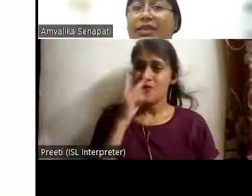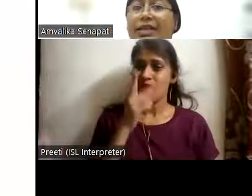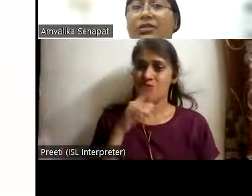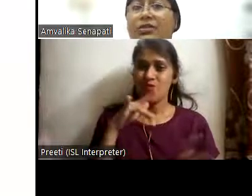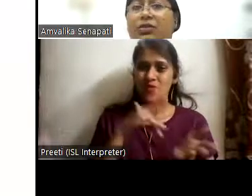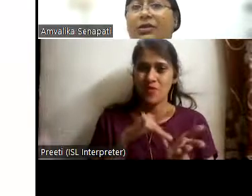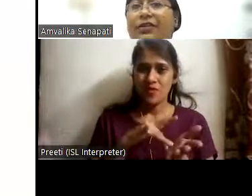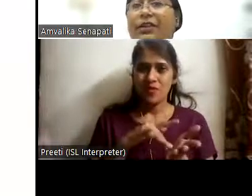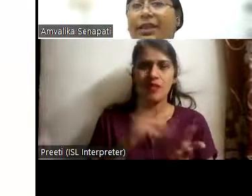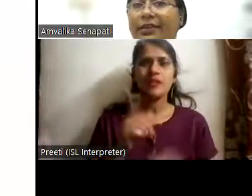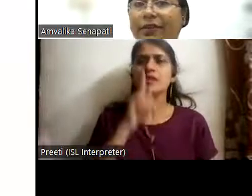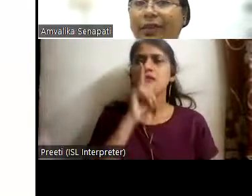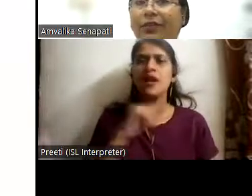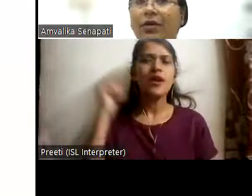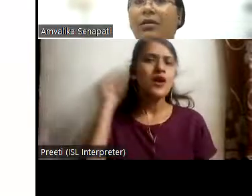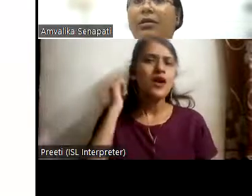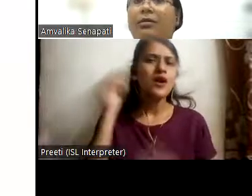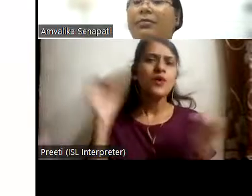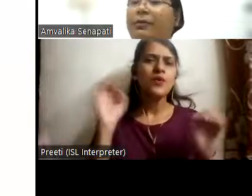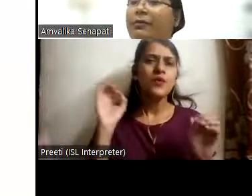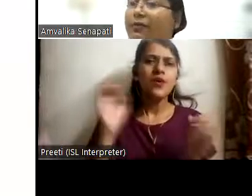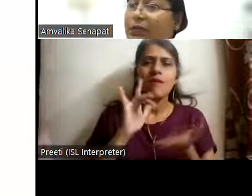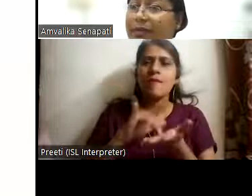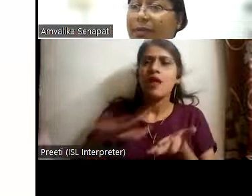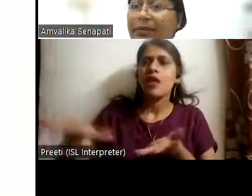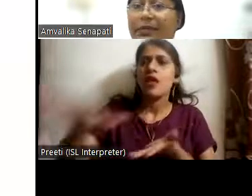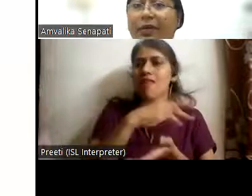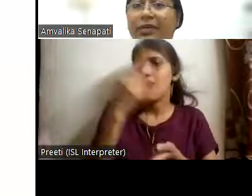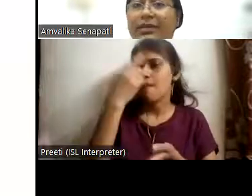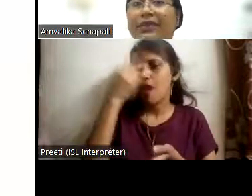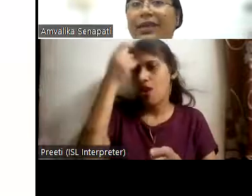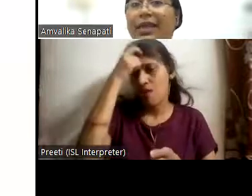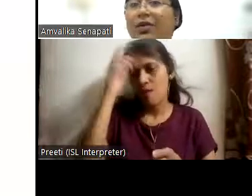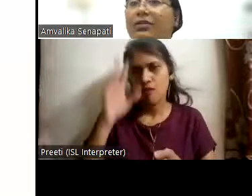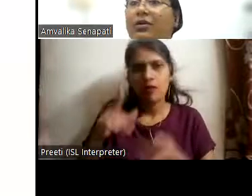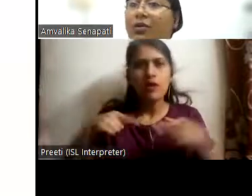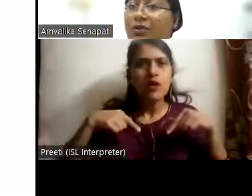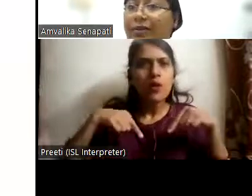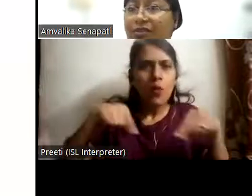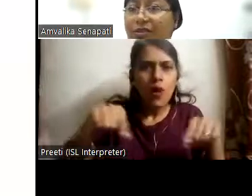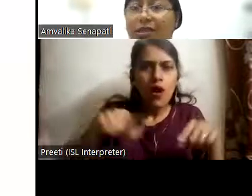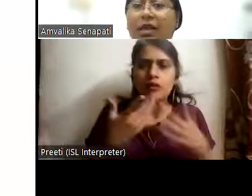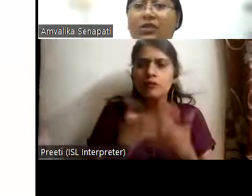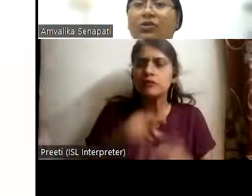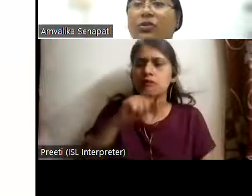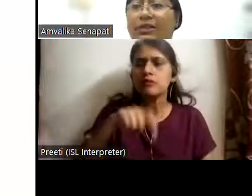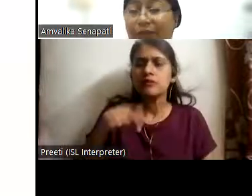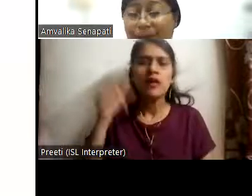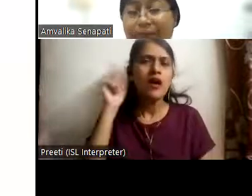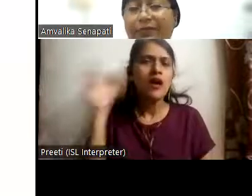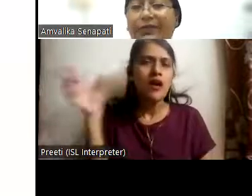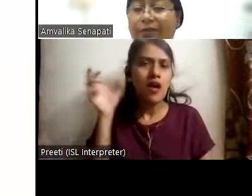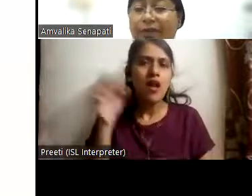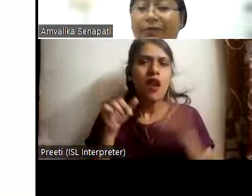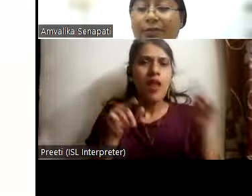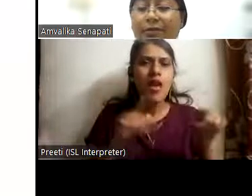which are silent, those are very, again, difficult for people with visual impairment because they rely on the audio messages. So it